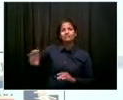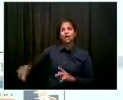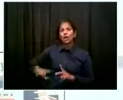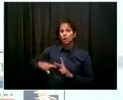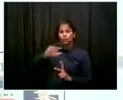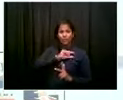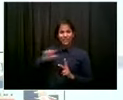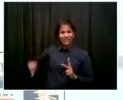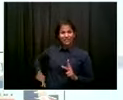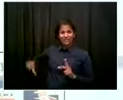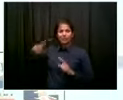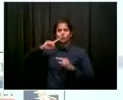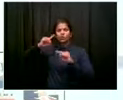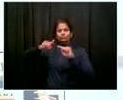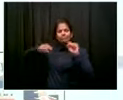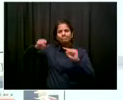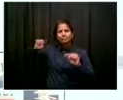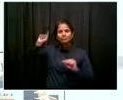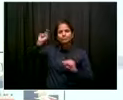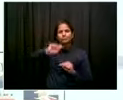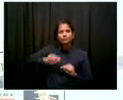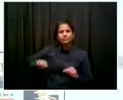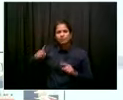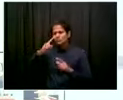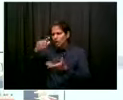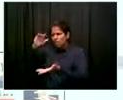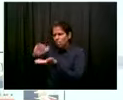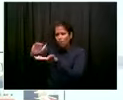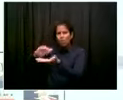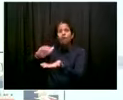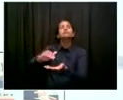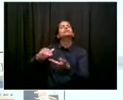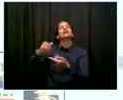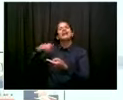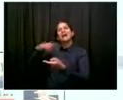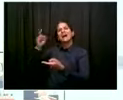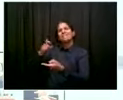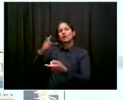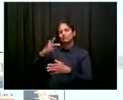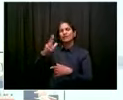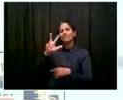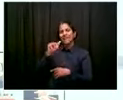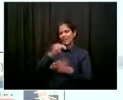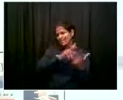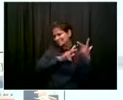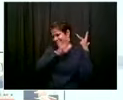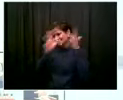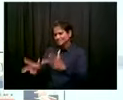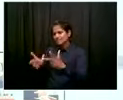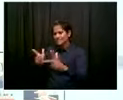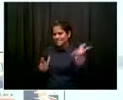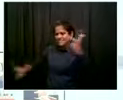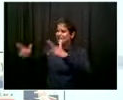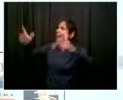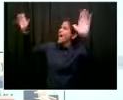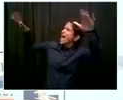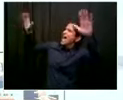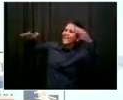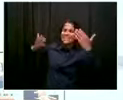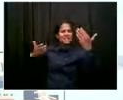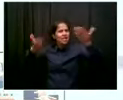efforts there and also partnering with those community-based clinics including federally qualified health centers